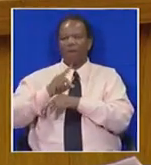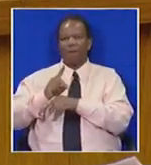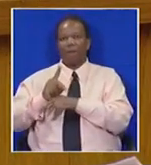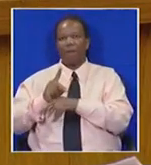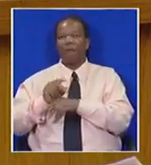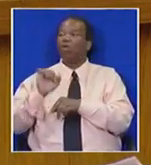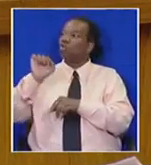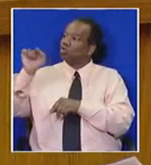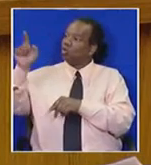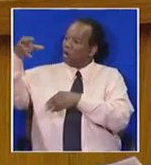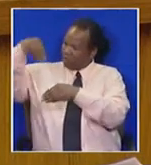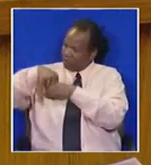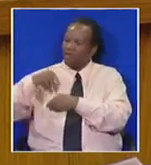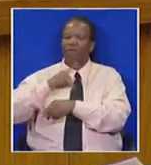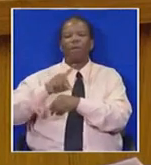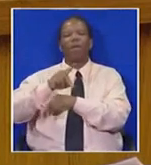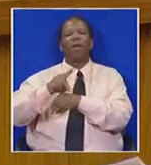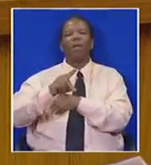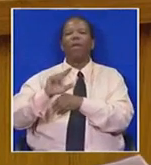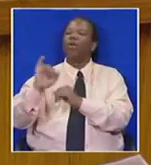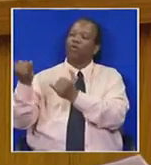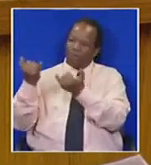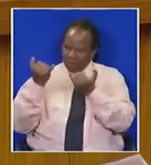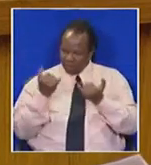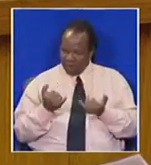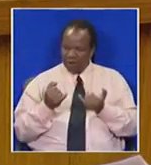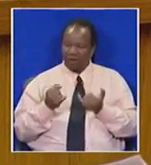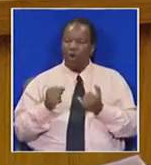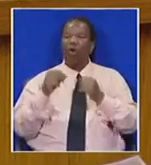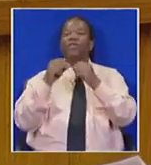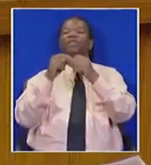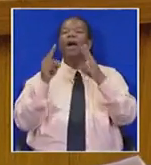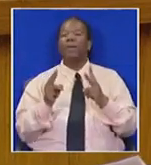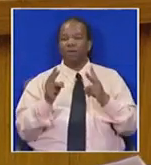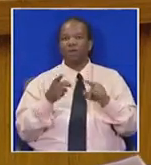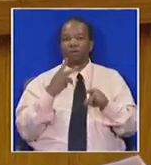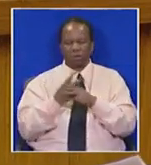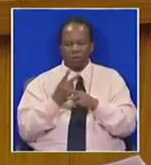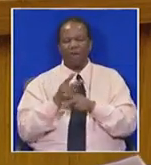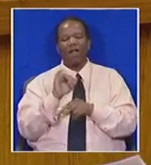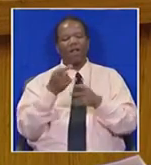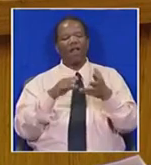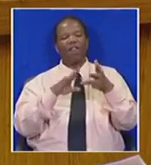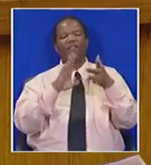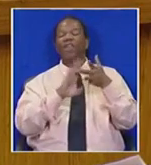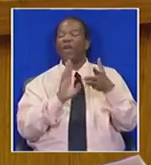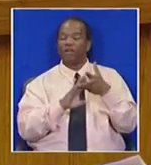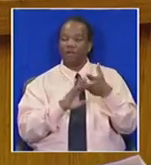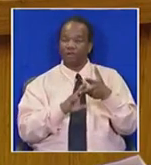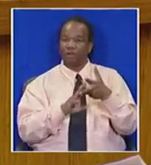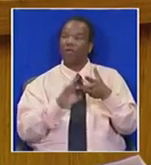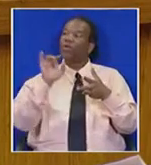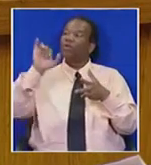are part of that plan. You will be invited to those summits. Thirdly, and most importantly, you are part of that